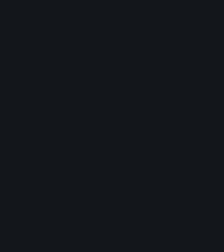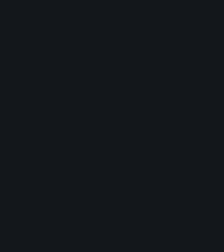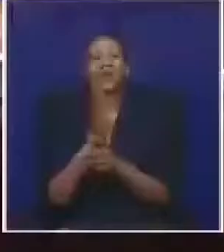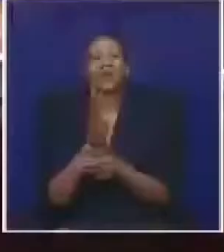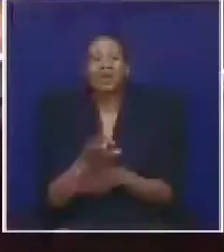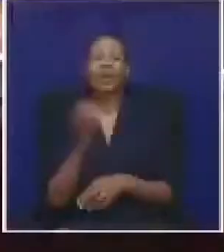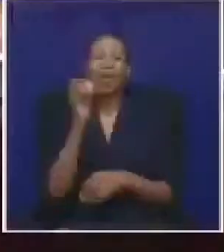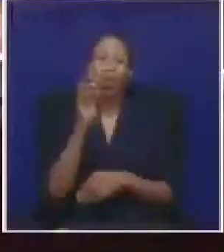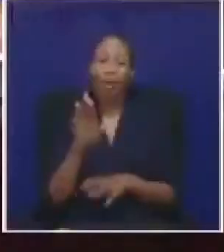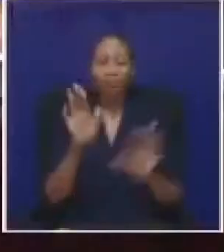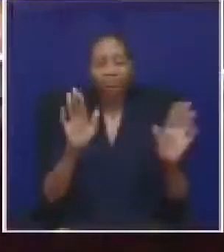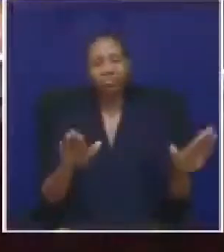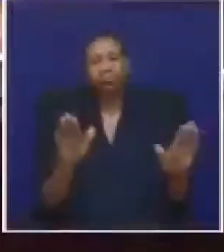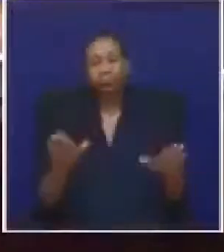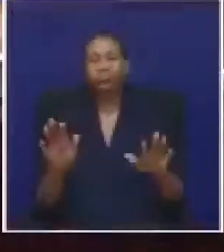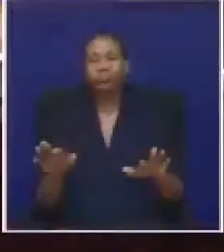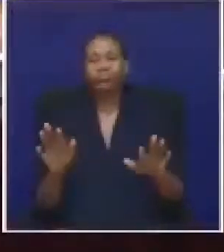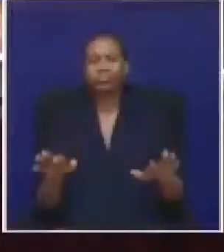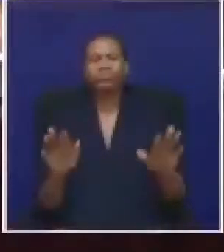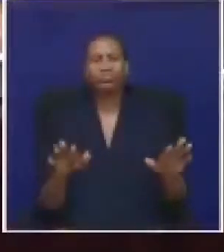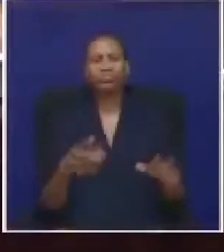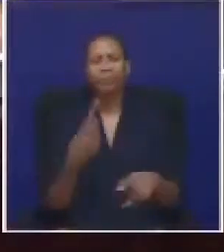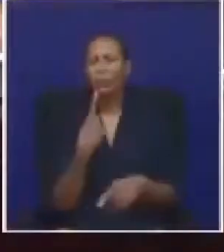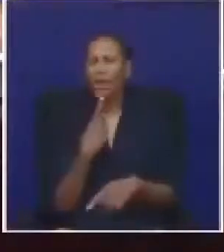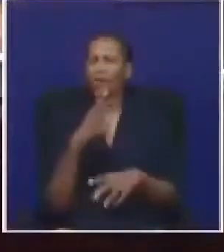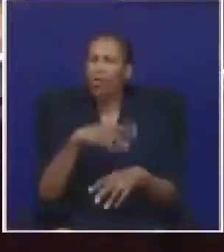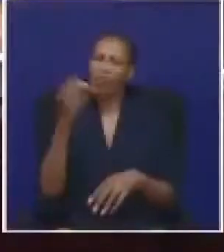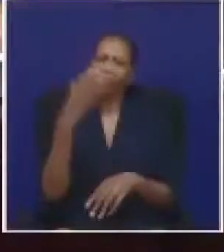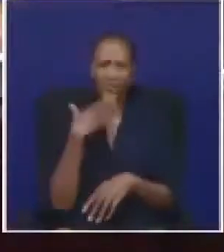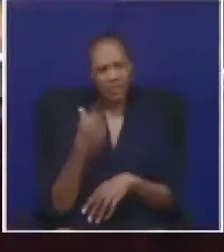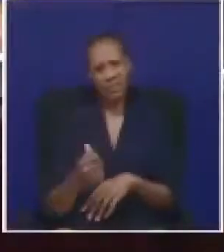Or Order, rather, Honorable Titebe, can you please switch off your mic?